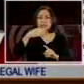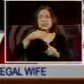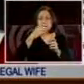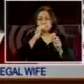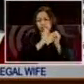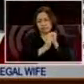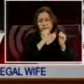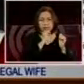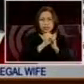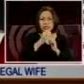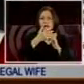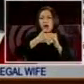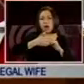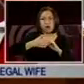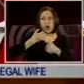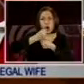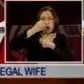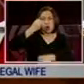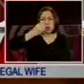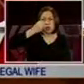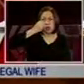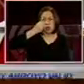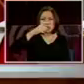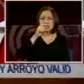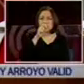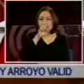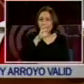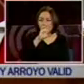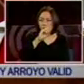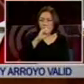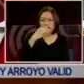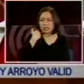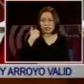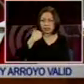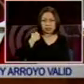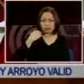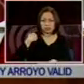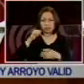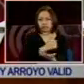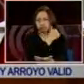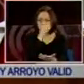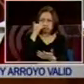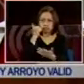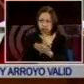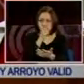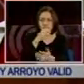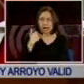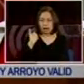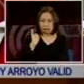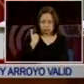i-recognize yung TRO. Yun po ang naging position ko. I will put it this way, so that I just want to clear all of this